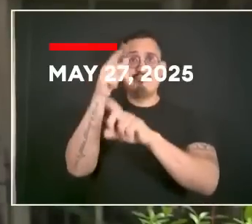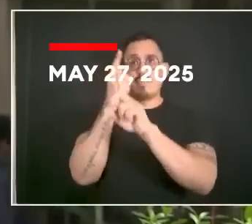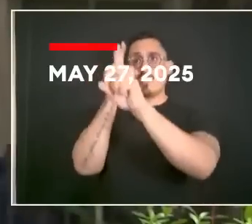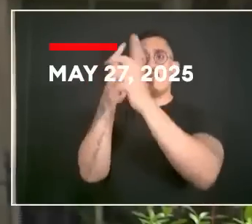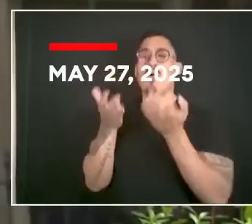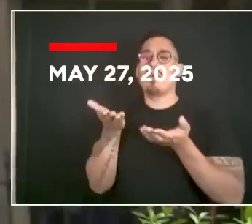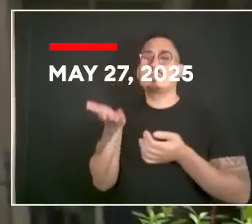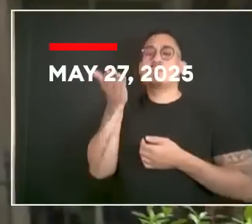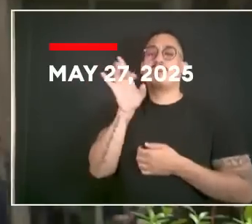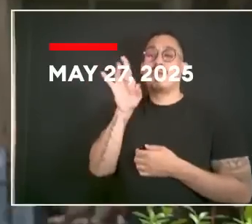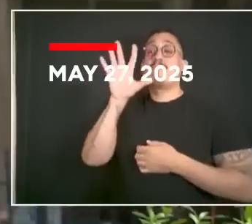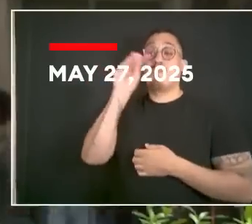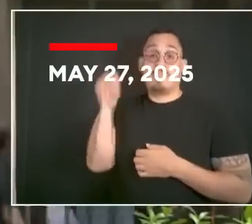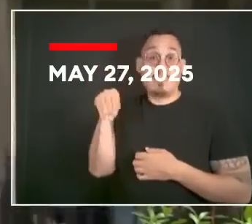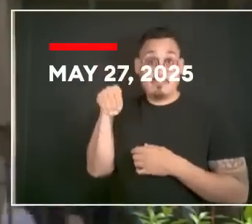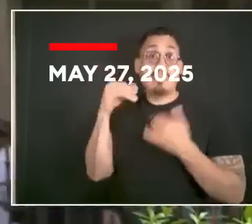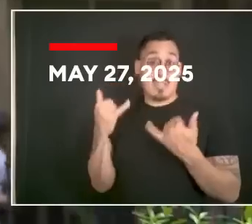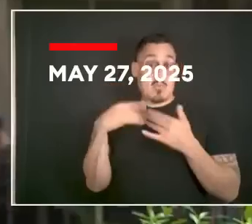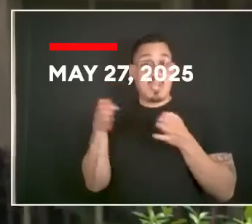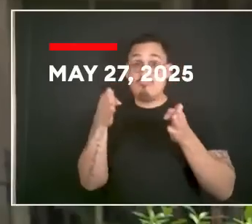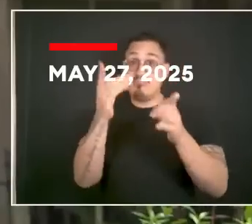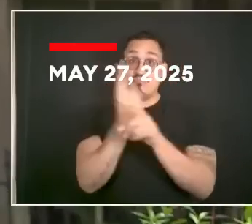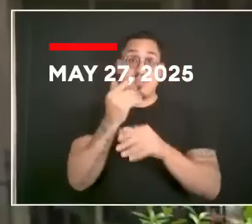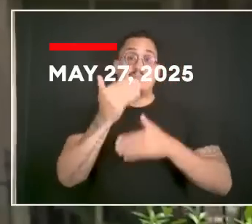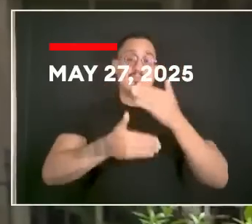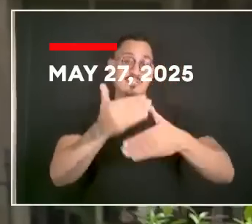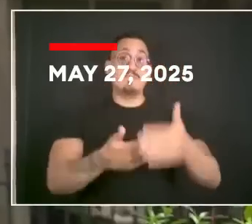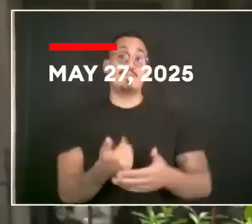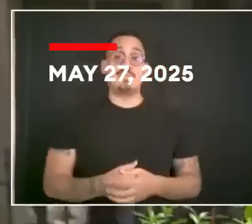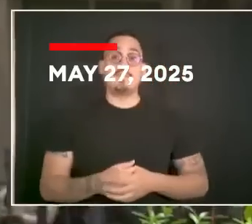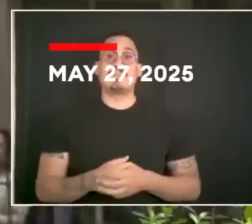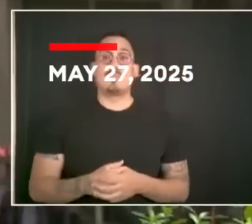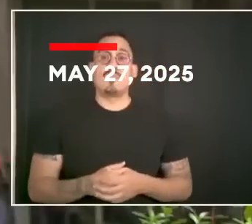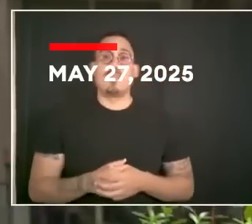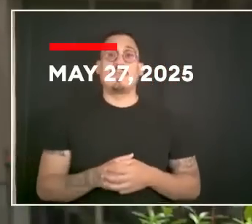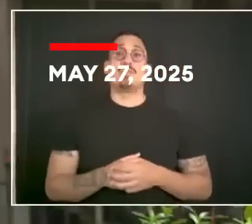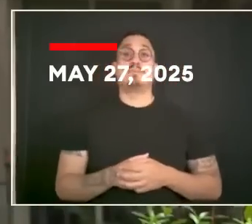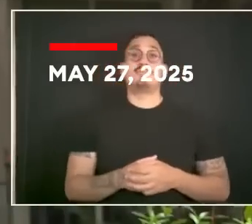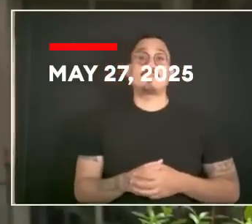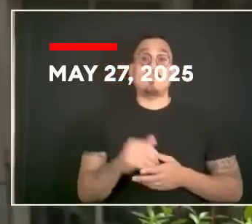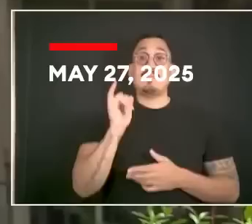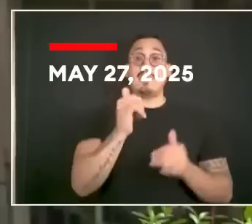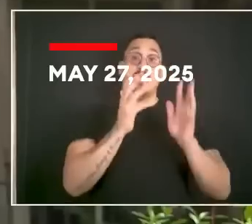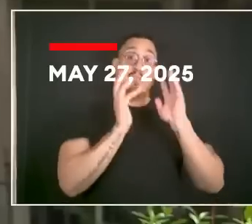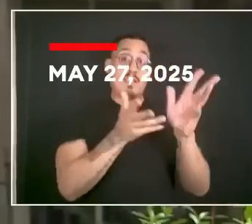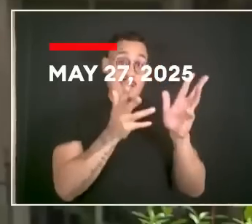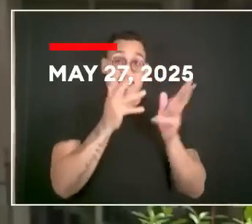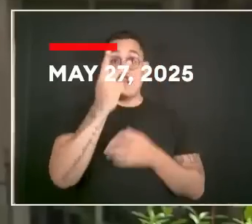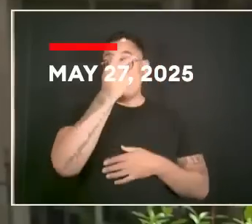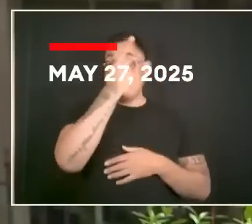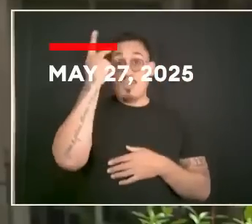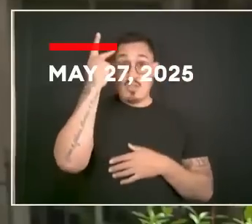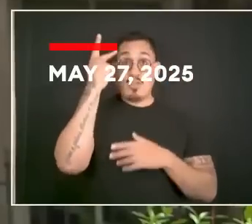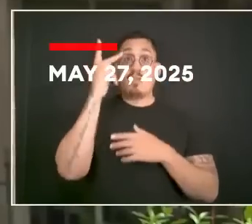the right direction. In addition to the $30 million committed to transform vacant lots, we previously spent $50 million to acquire